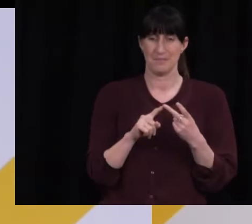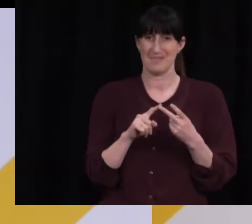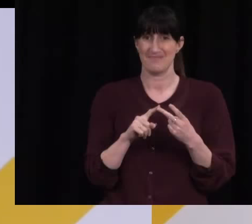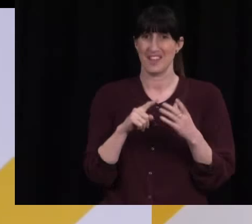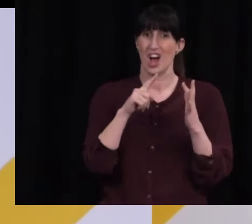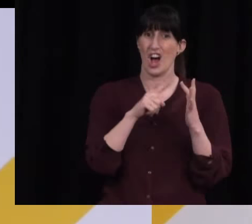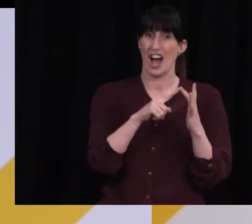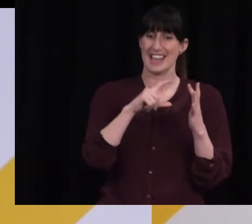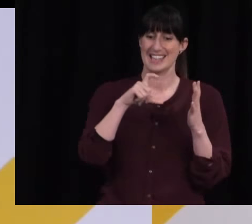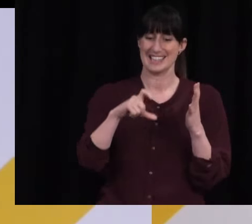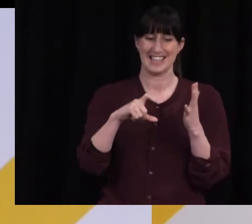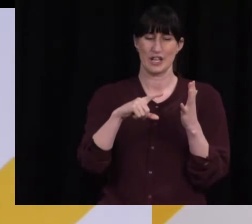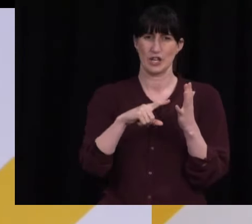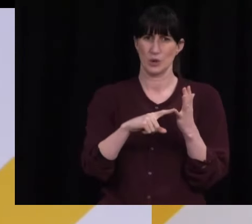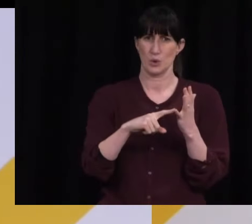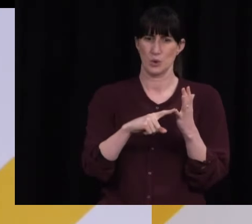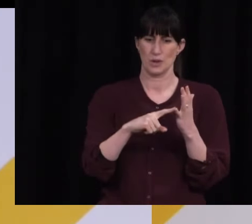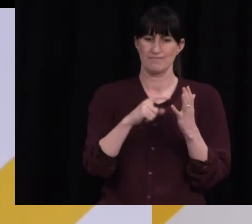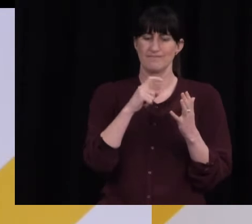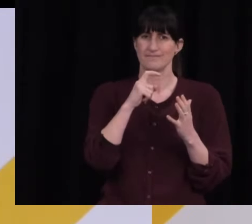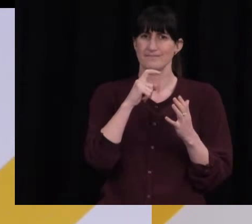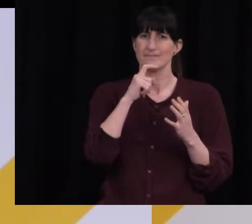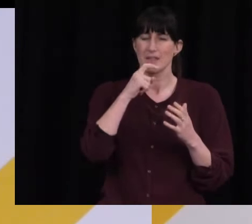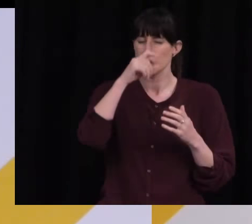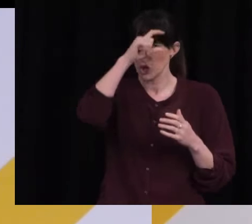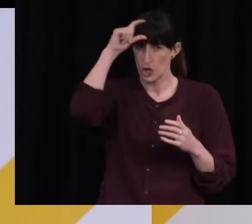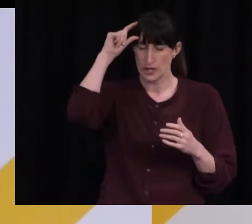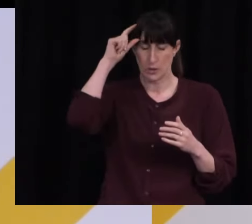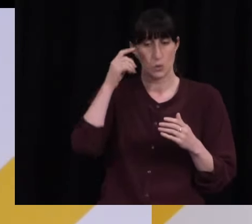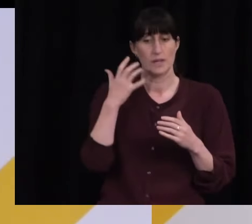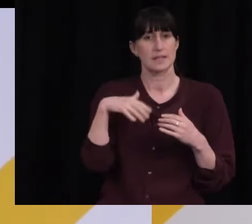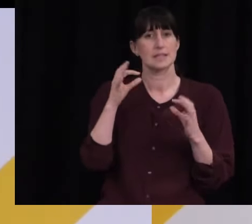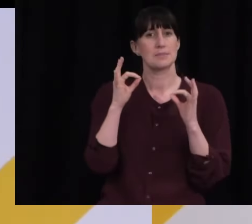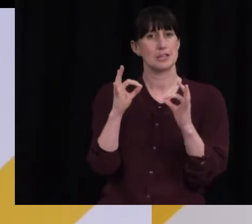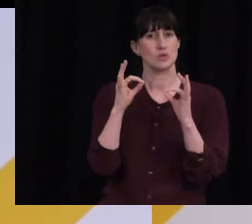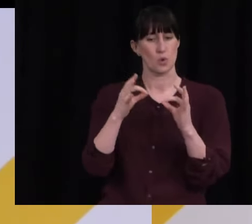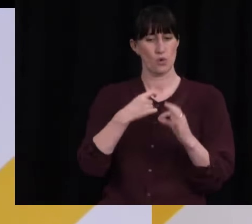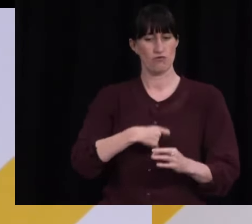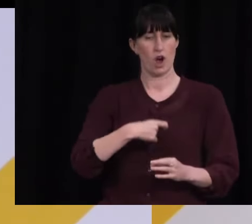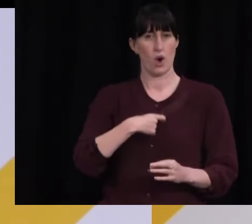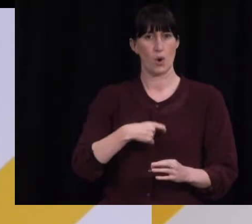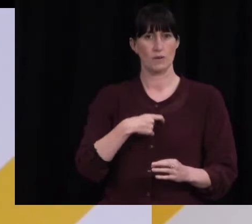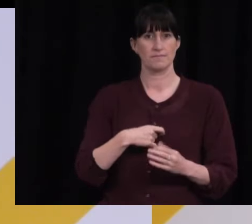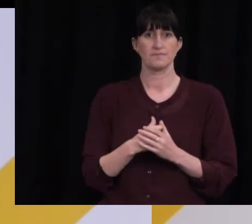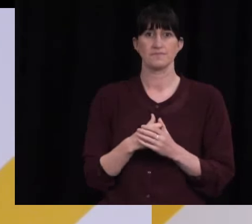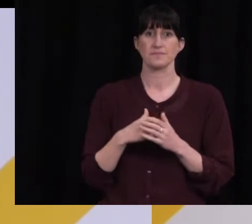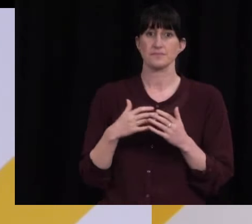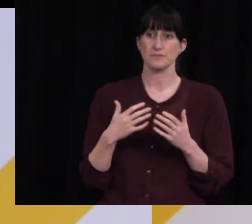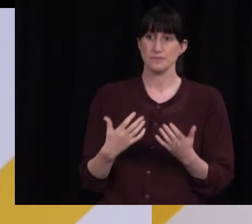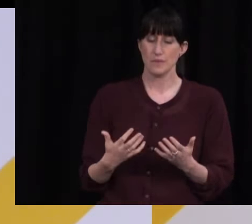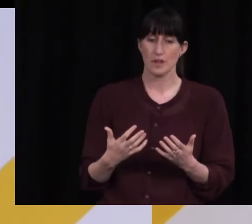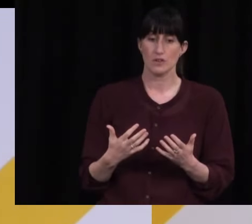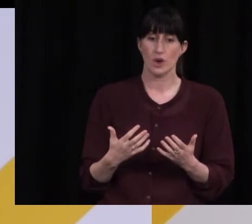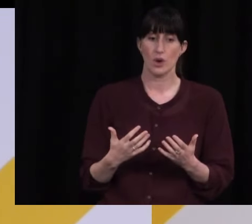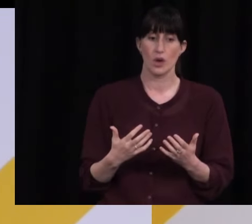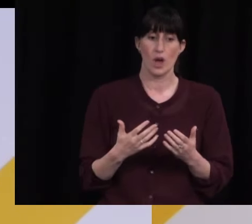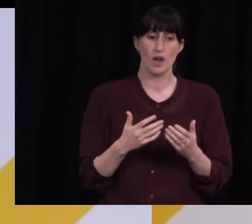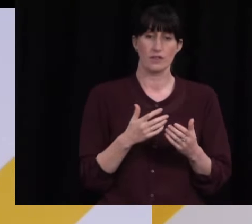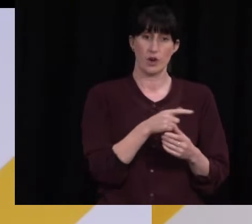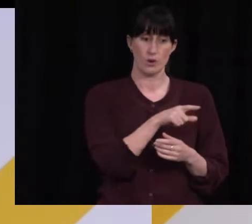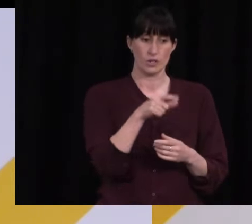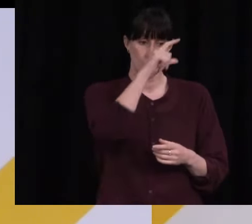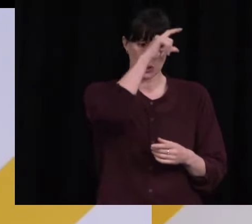things we've been doing is requiring each district health board to train non-ICU nurses in the care